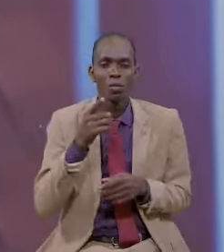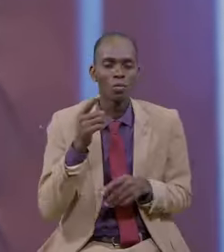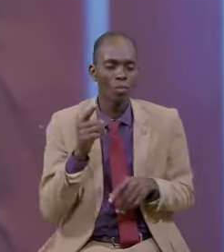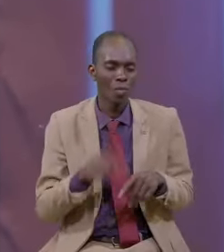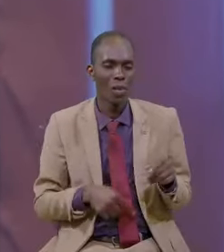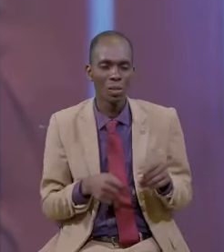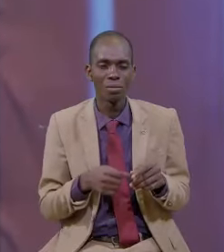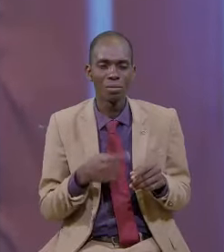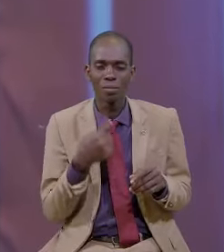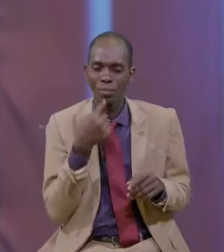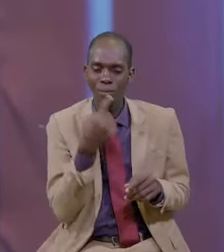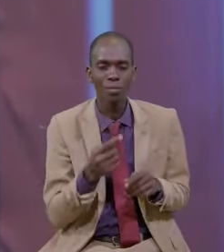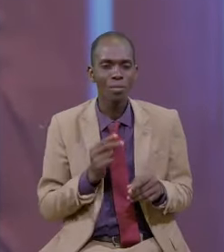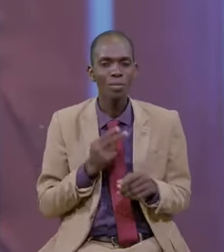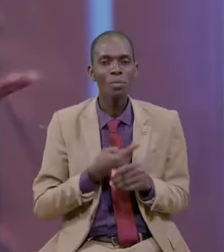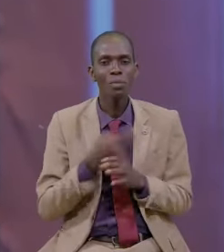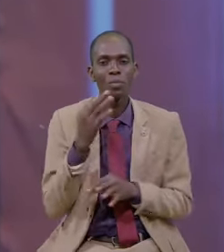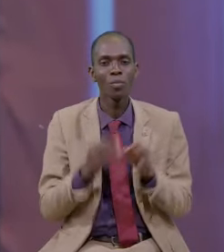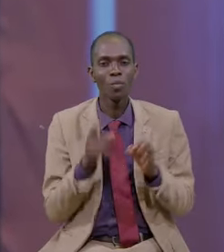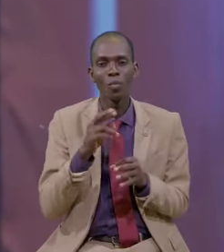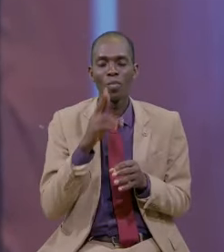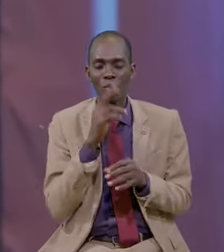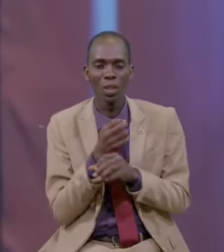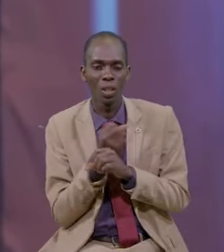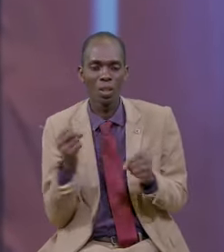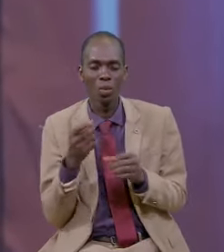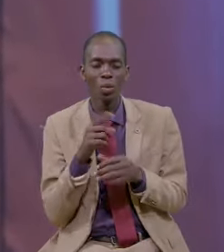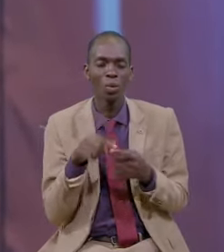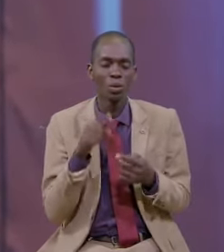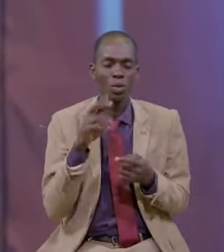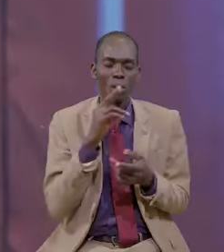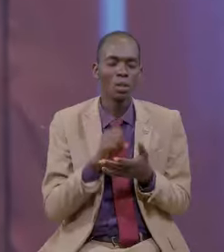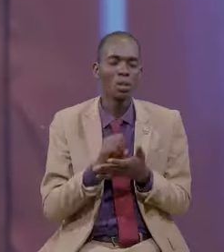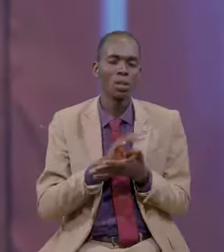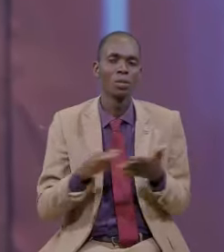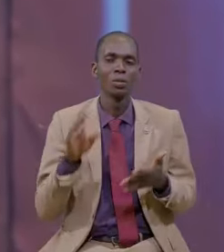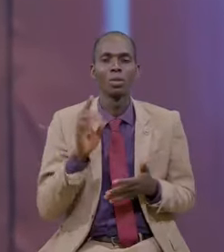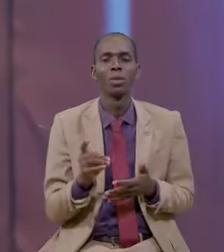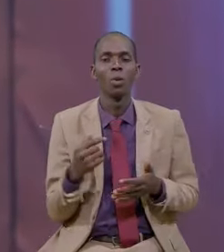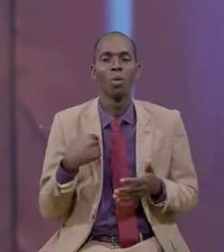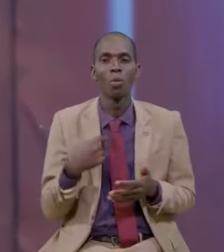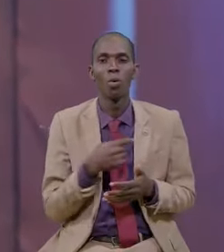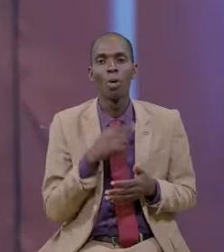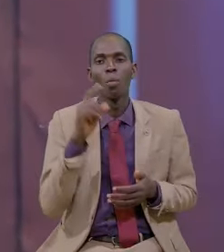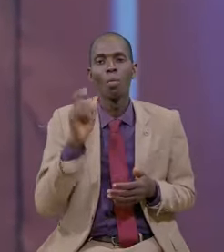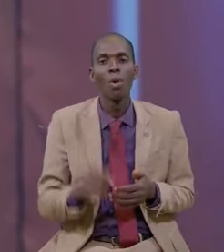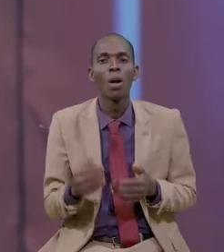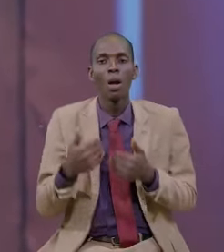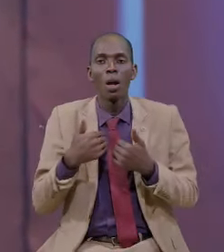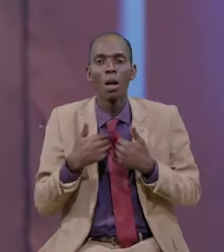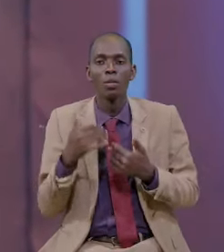I was sanctified, and you cannot. I can tell when the Holy Spirit came in. We must have that